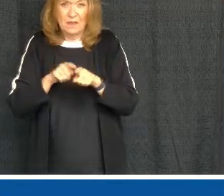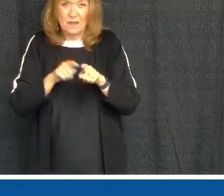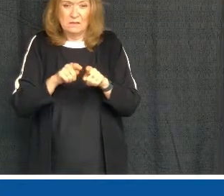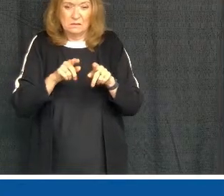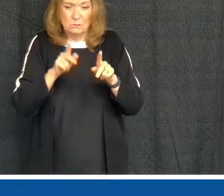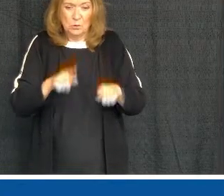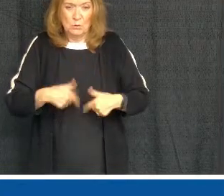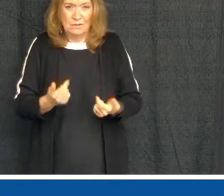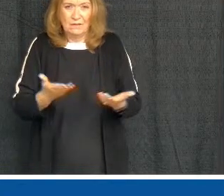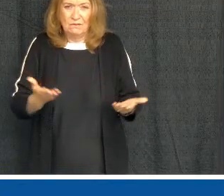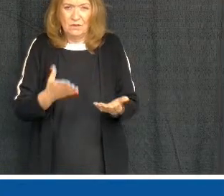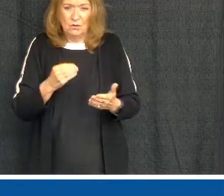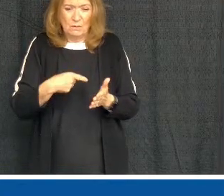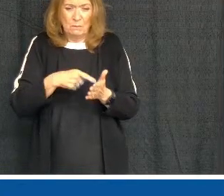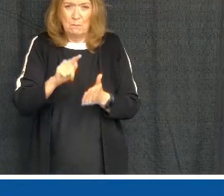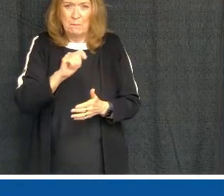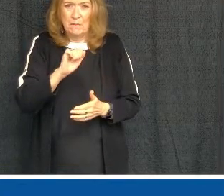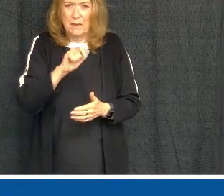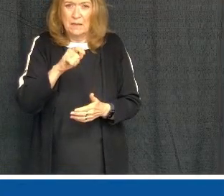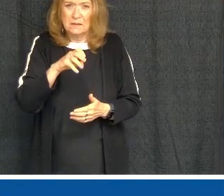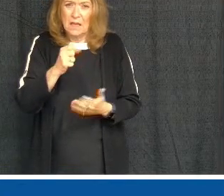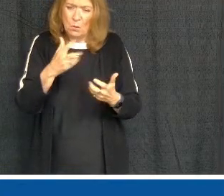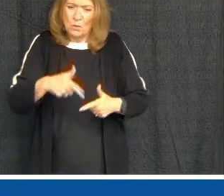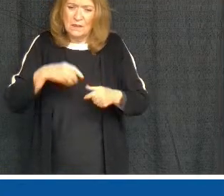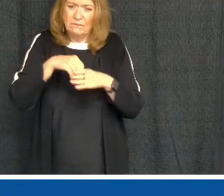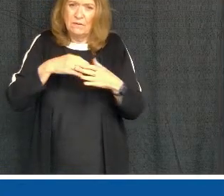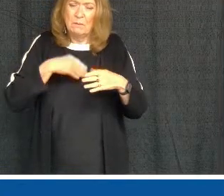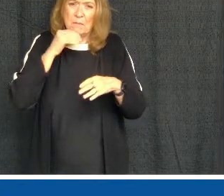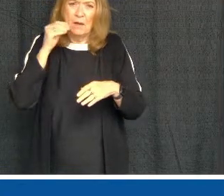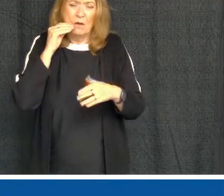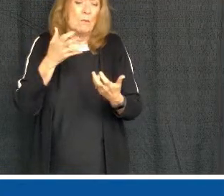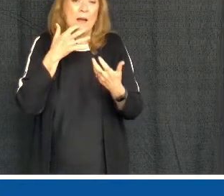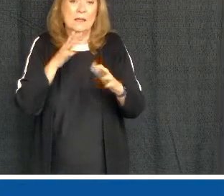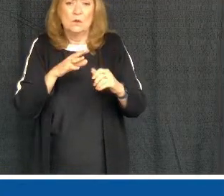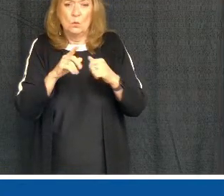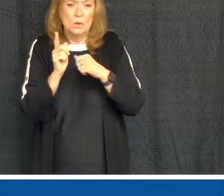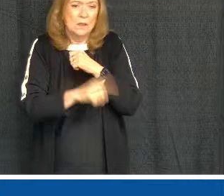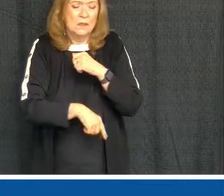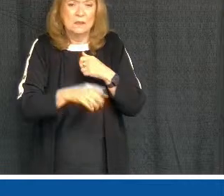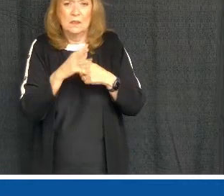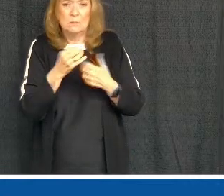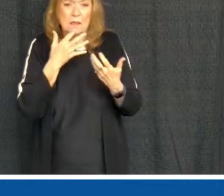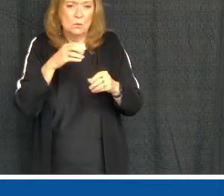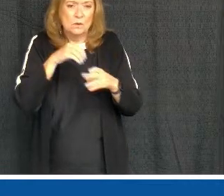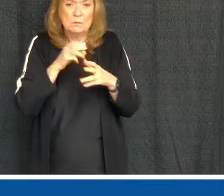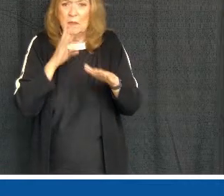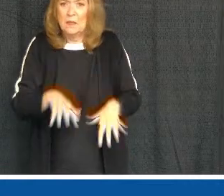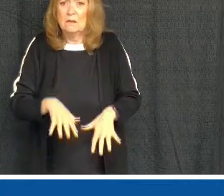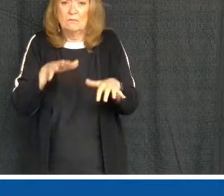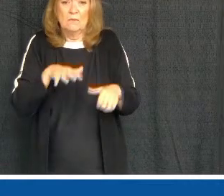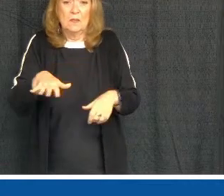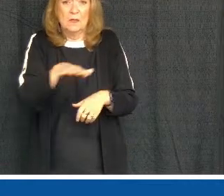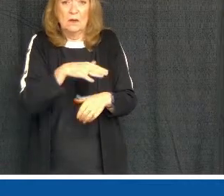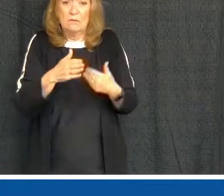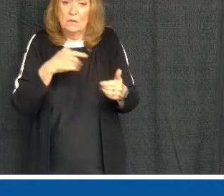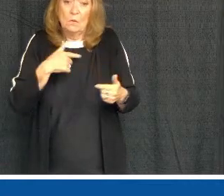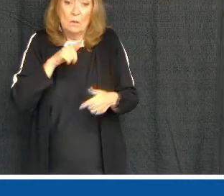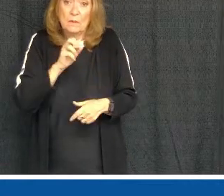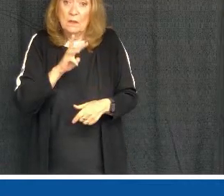taxpayer, I do want to live in my home. I don't want it condemned, and I don't want it to be in a floodplain, even though I am in a low